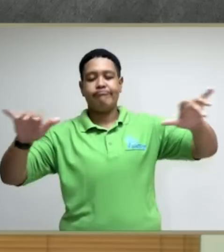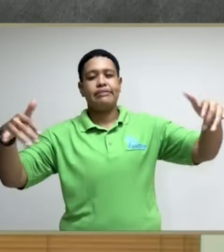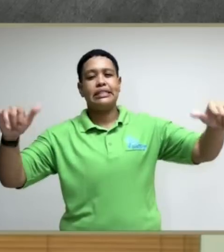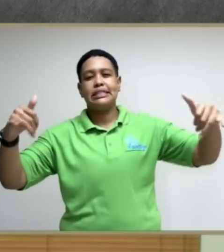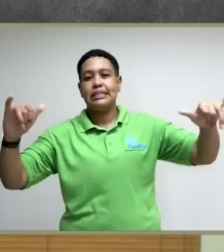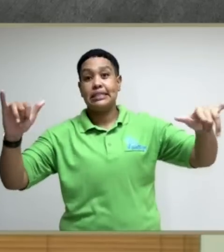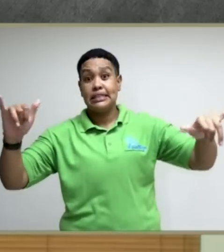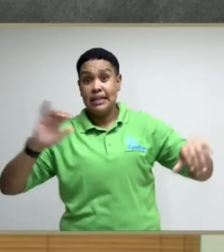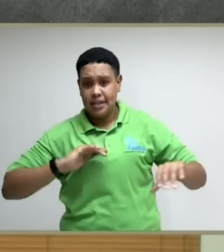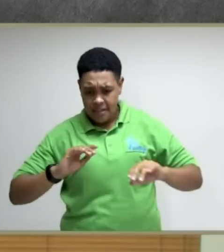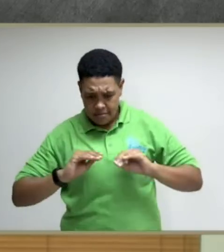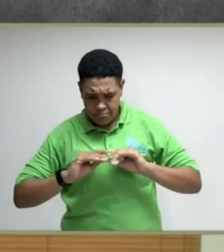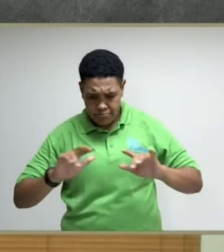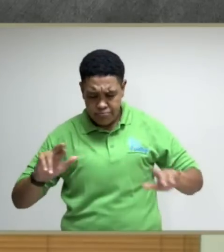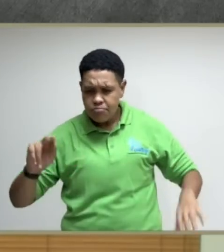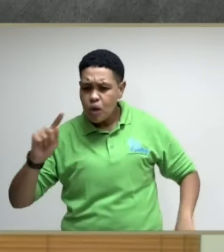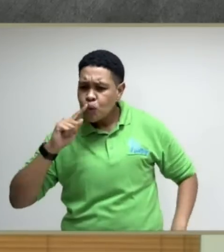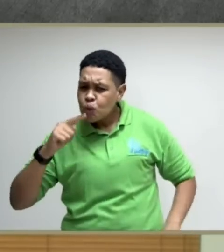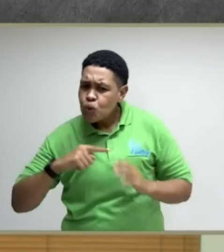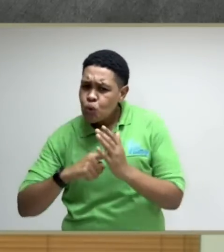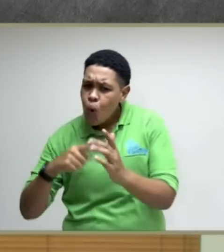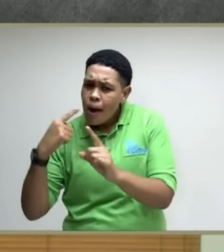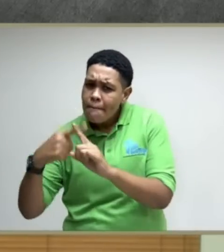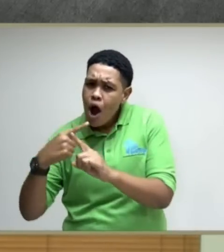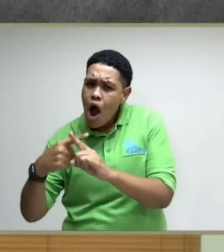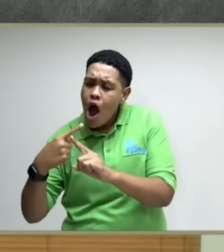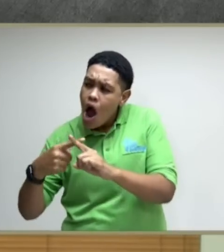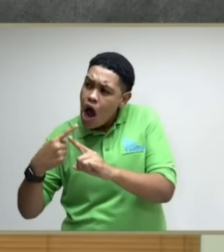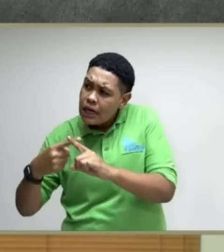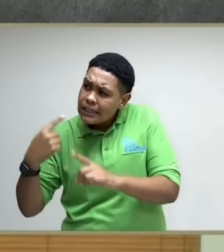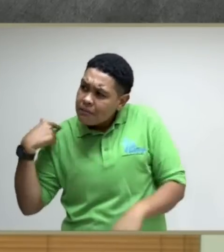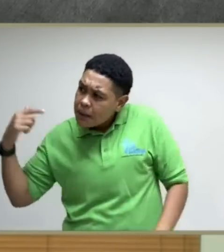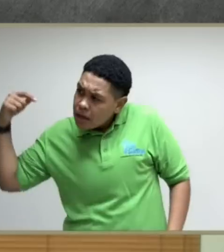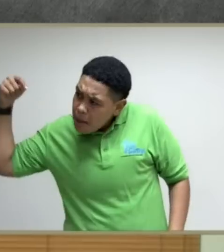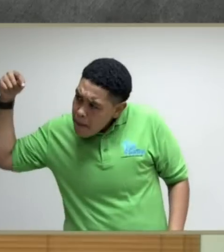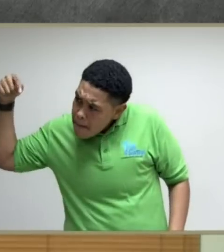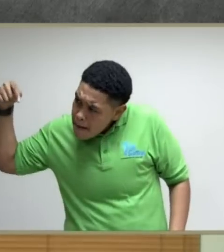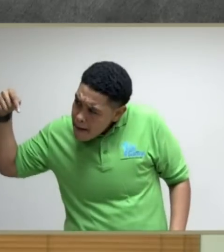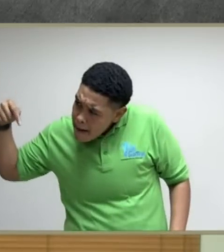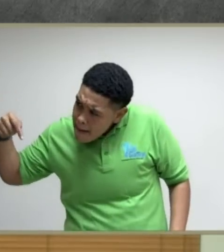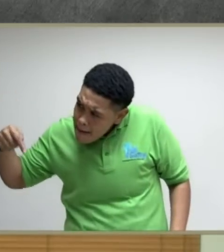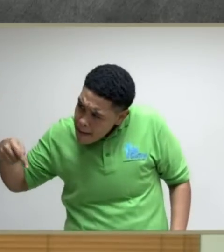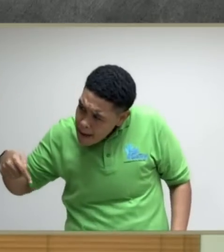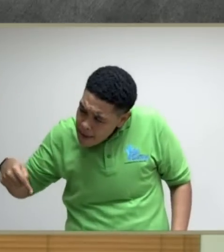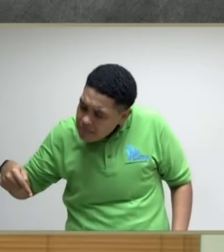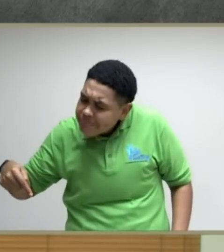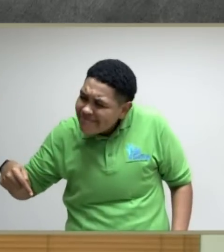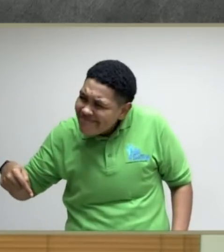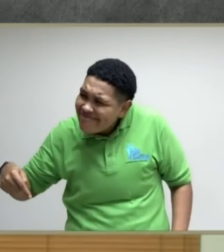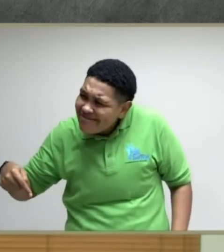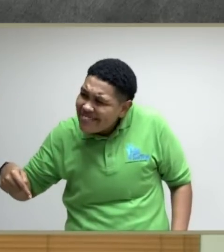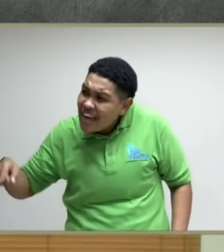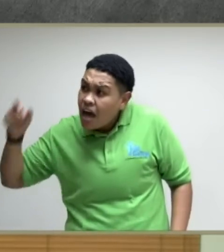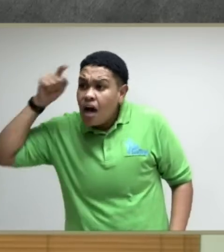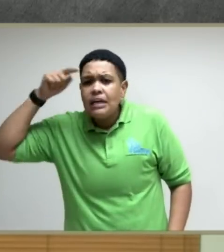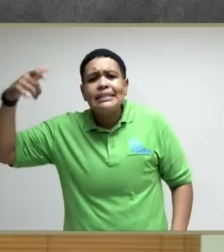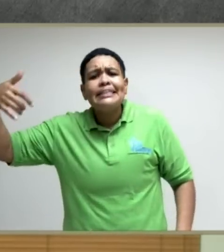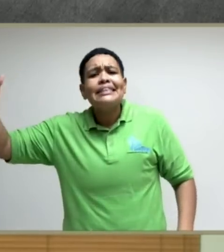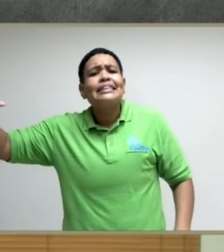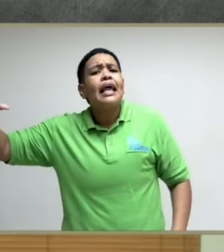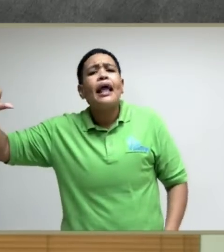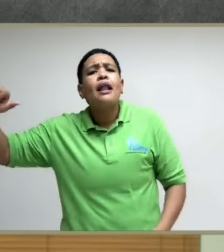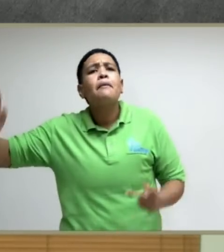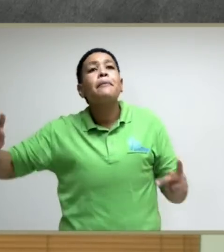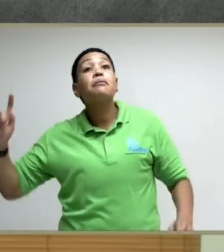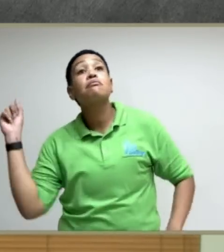it's showing a positive trend in that it is going down, but we still have a low level of vaccination that